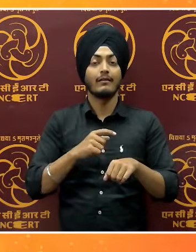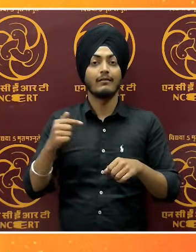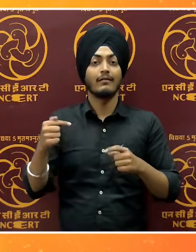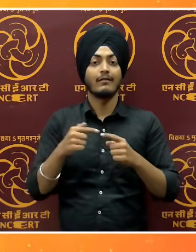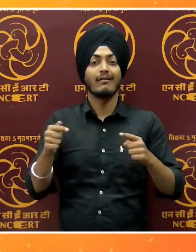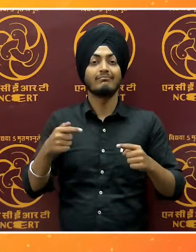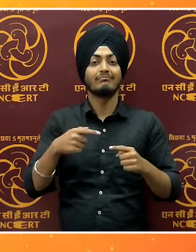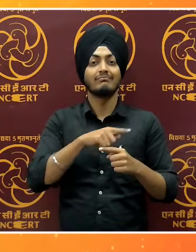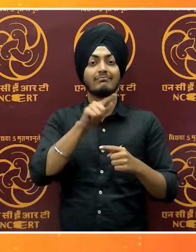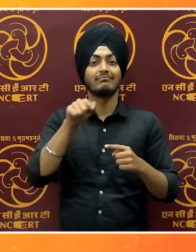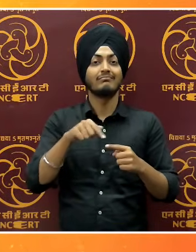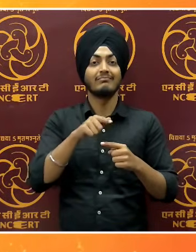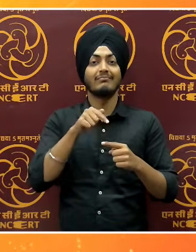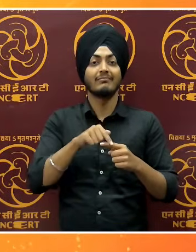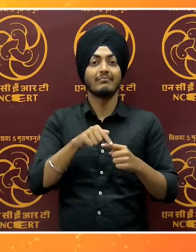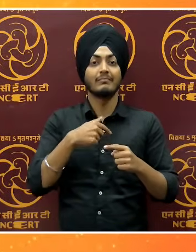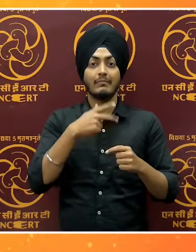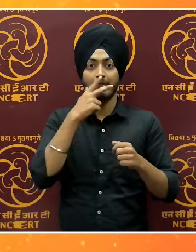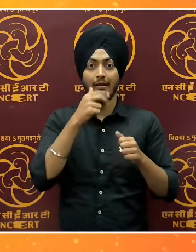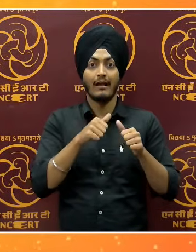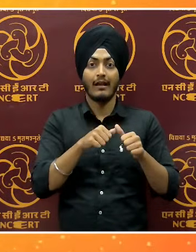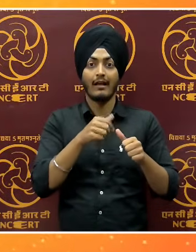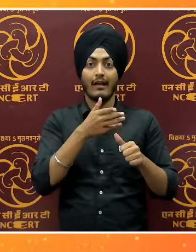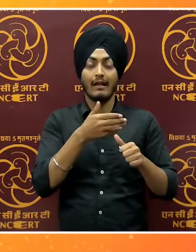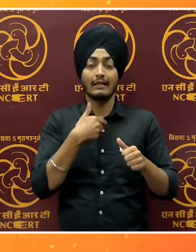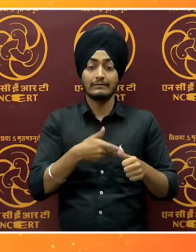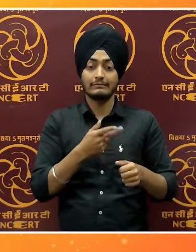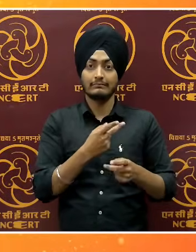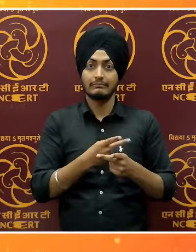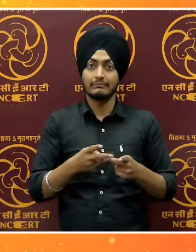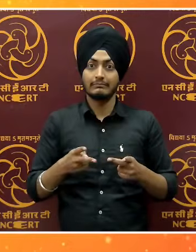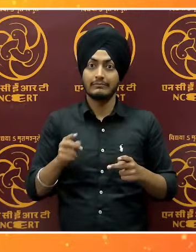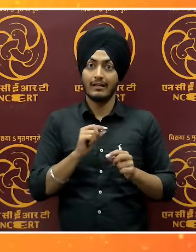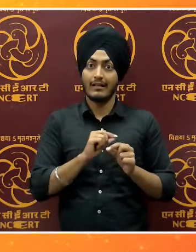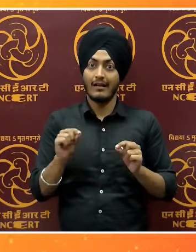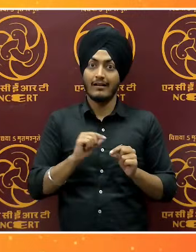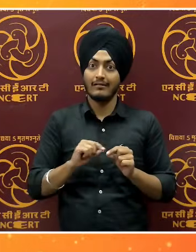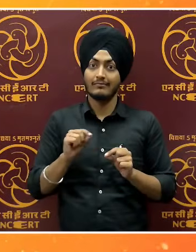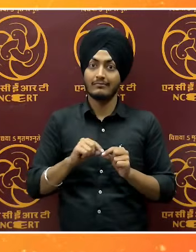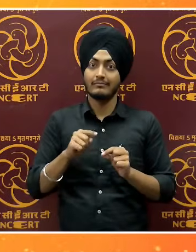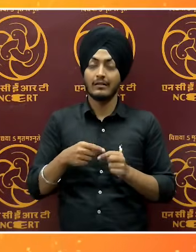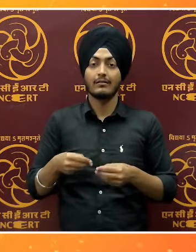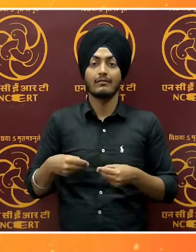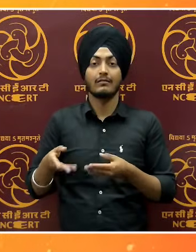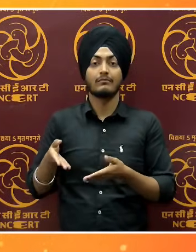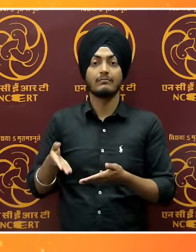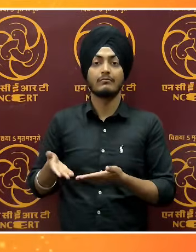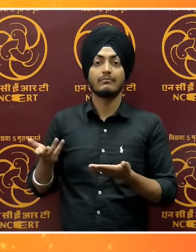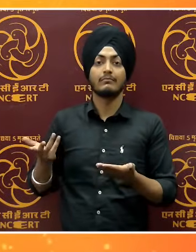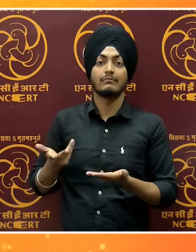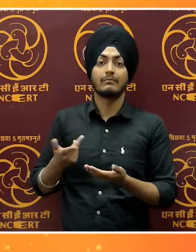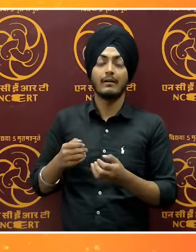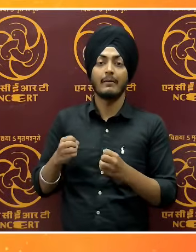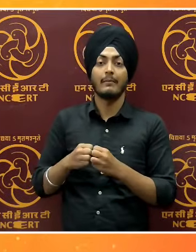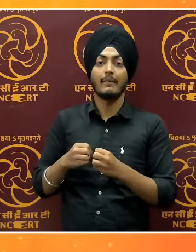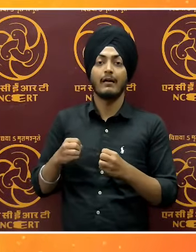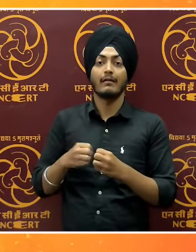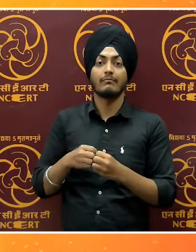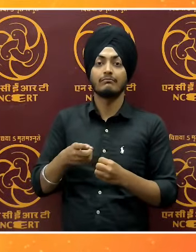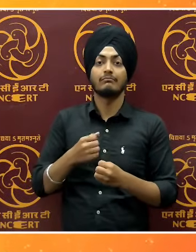separated than at the point A. So these lines intensity only gives the magnitude of